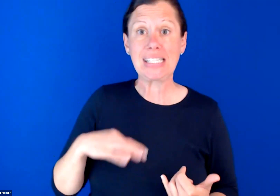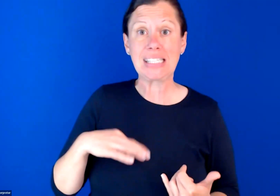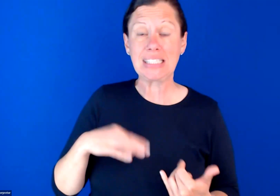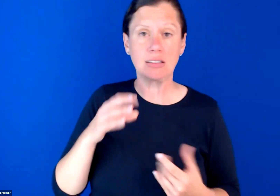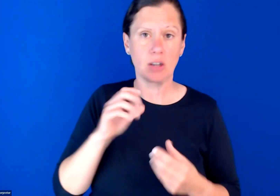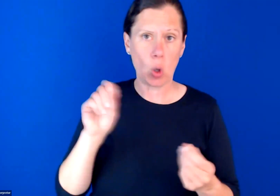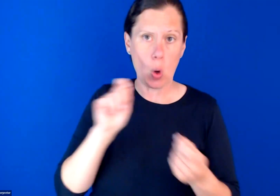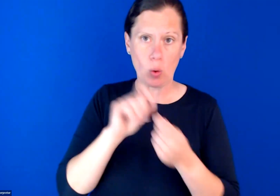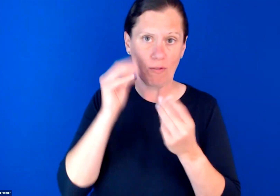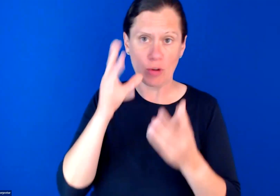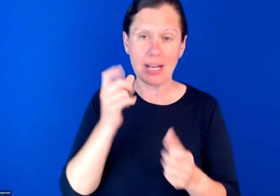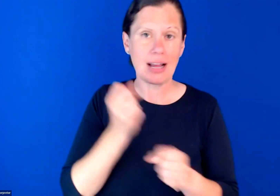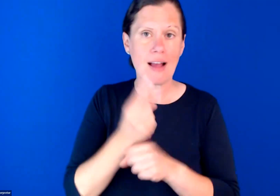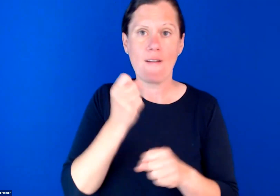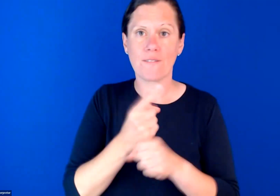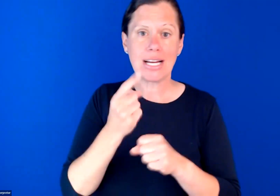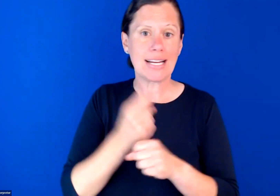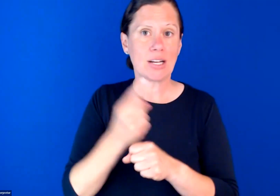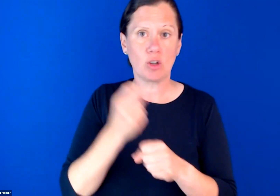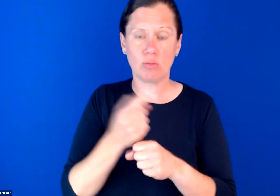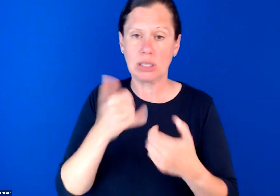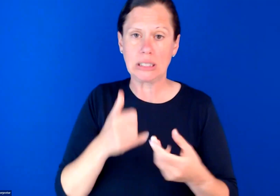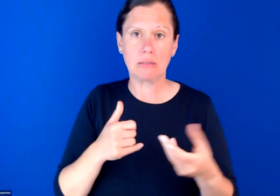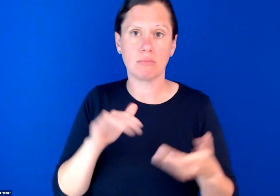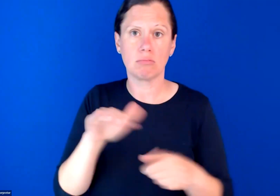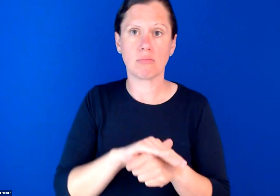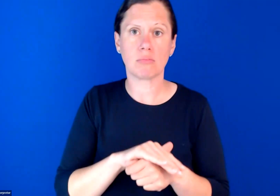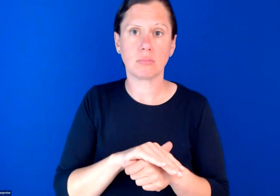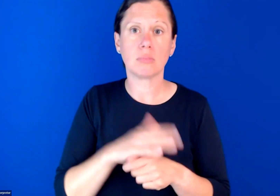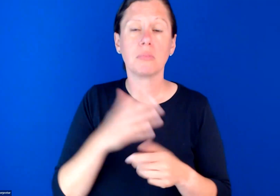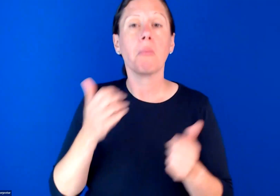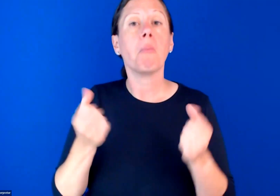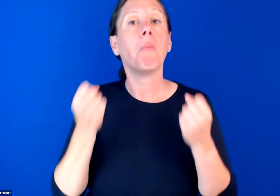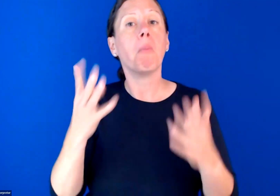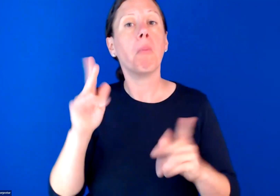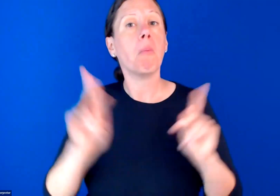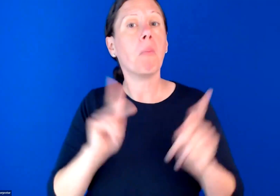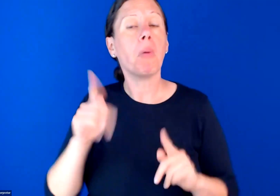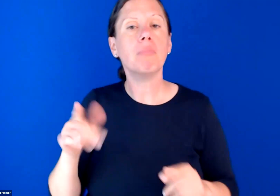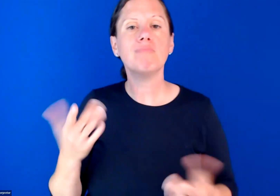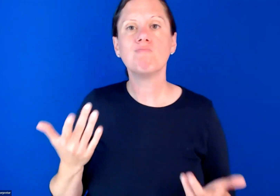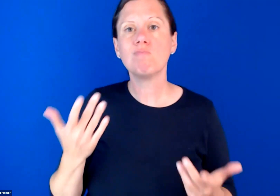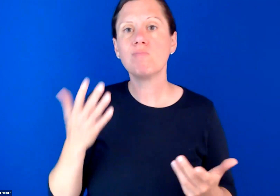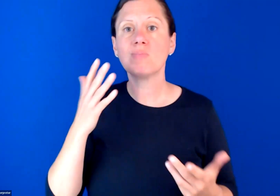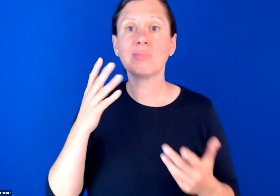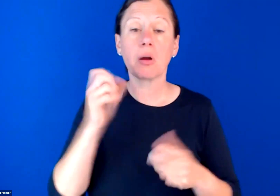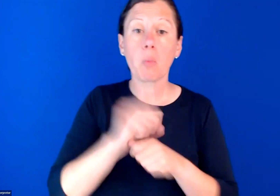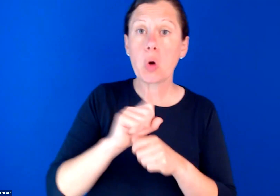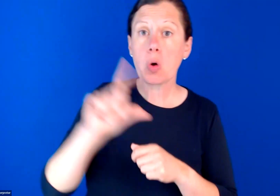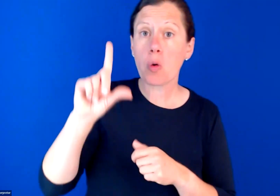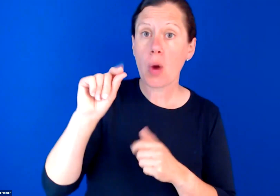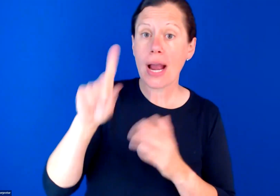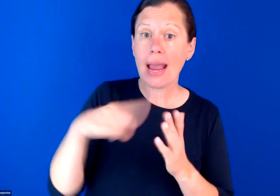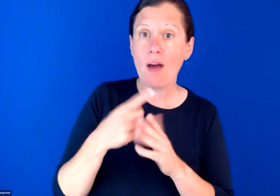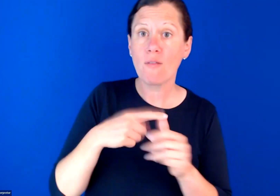in. So for most people, you might say you get 20 hours of in-home care that would last you for